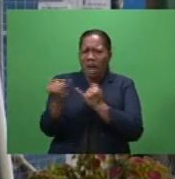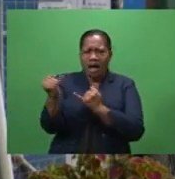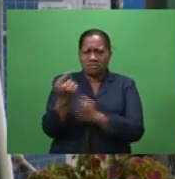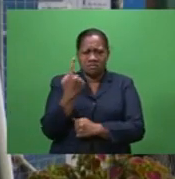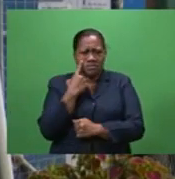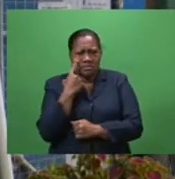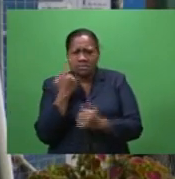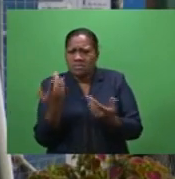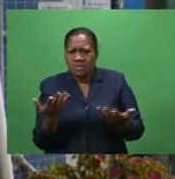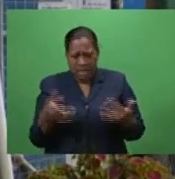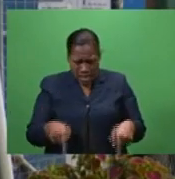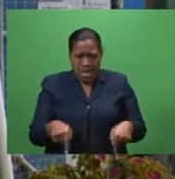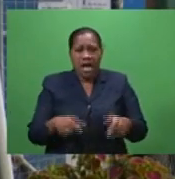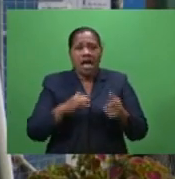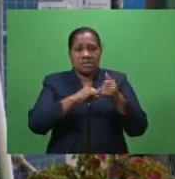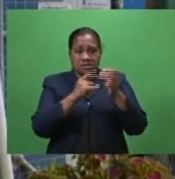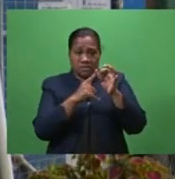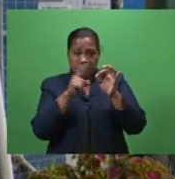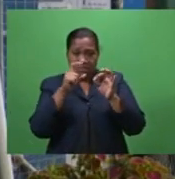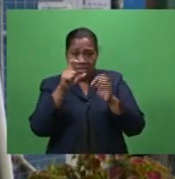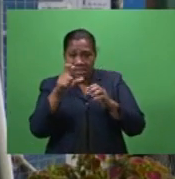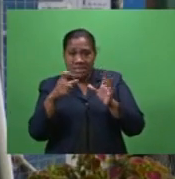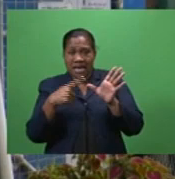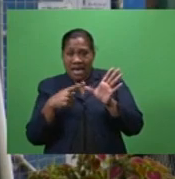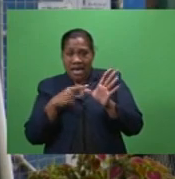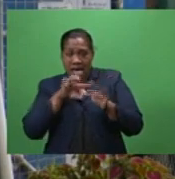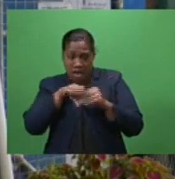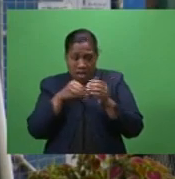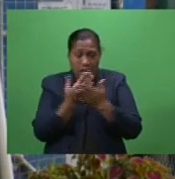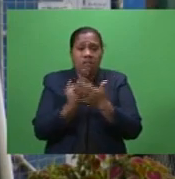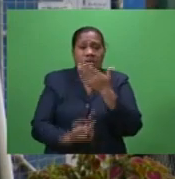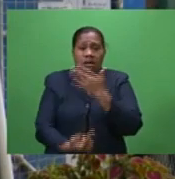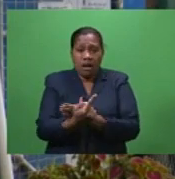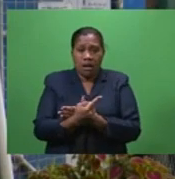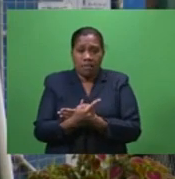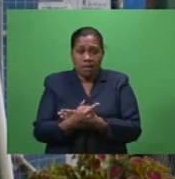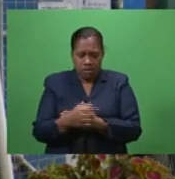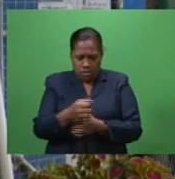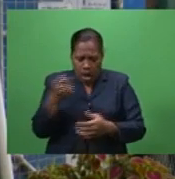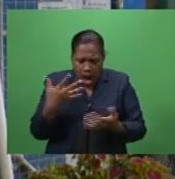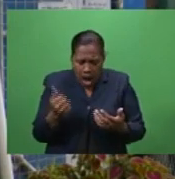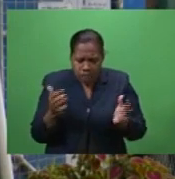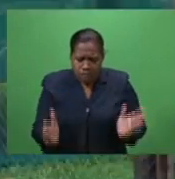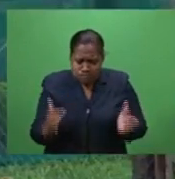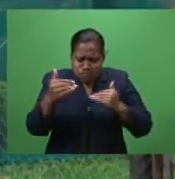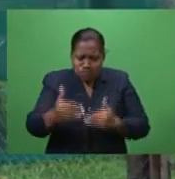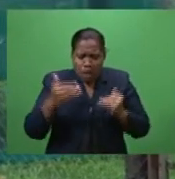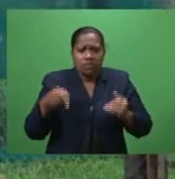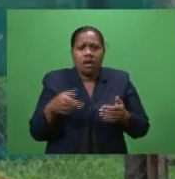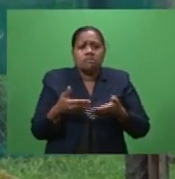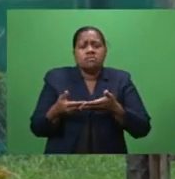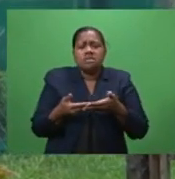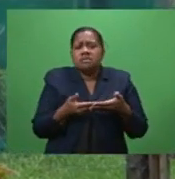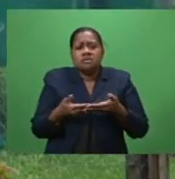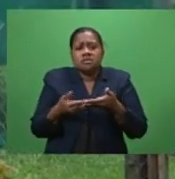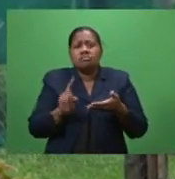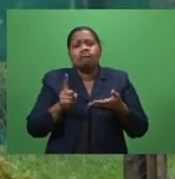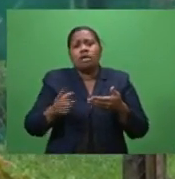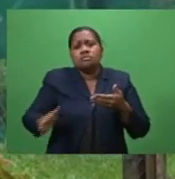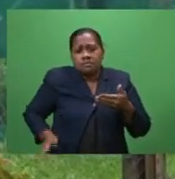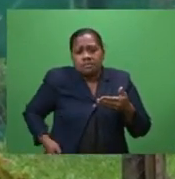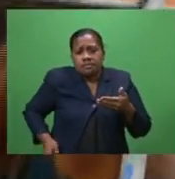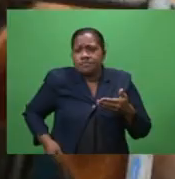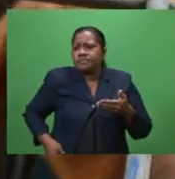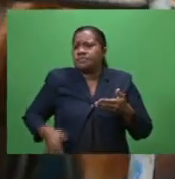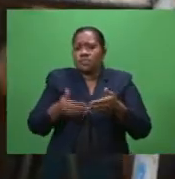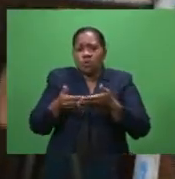here at the SPCA on a daily basis is we get boxes and boxes of babies, of little puppies, of little